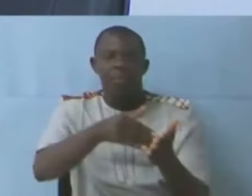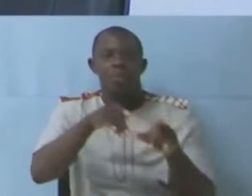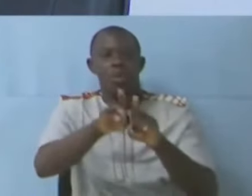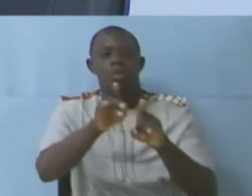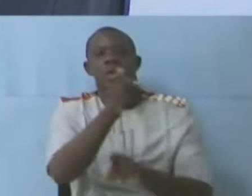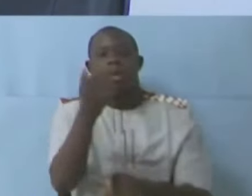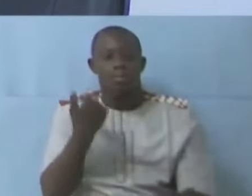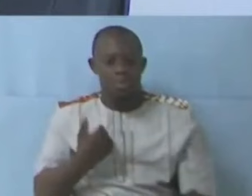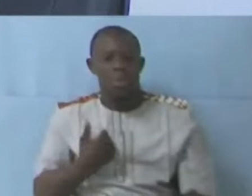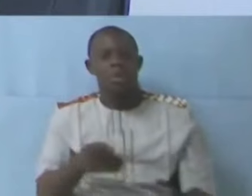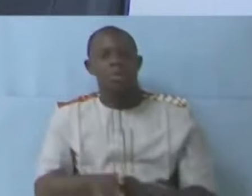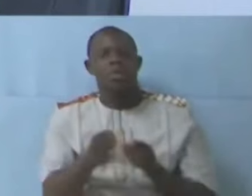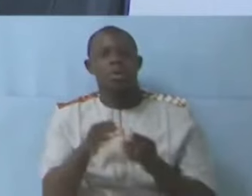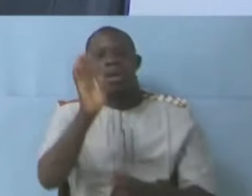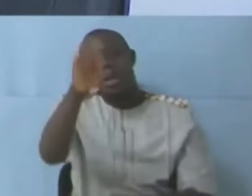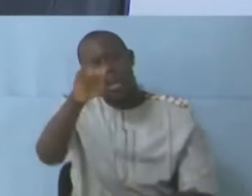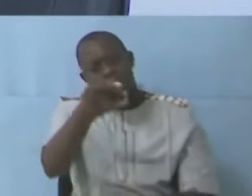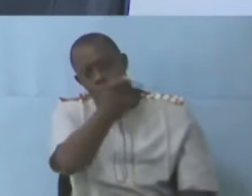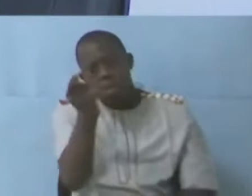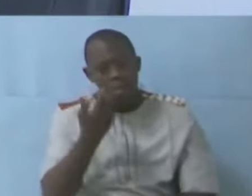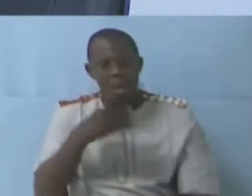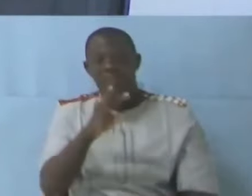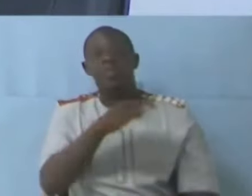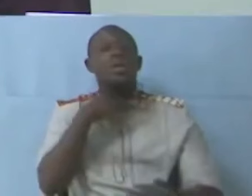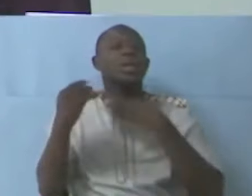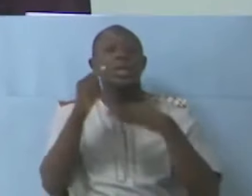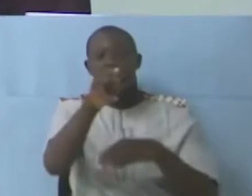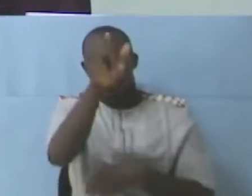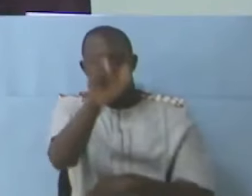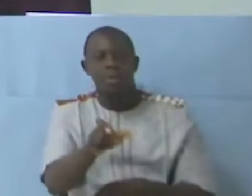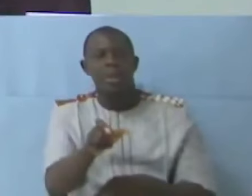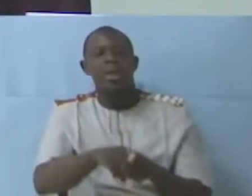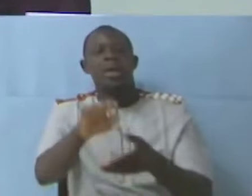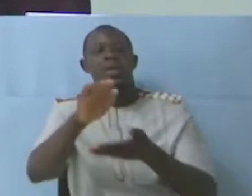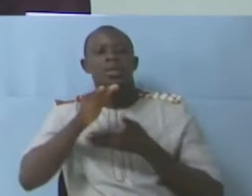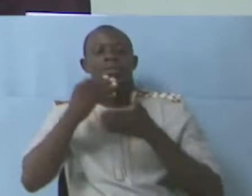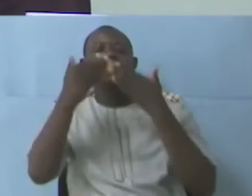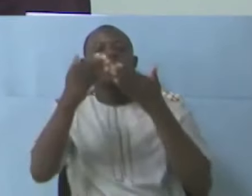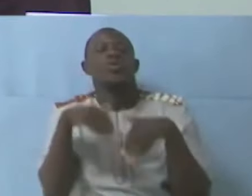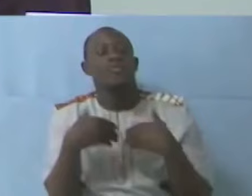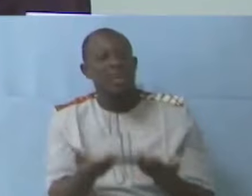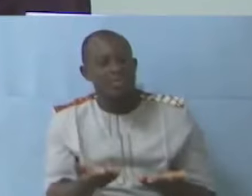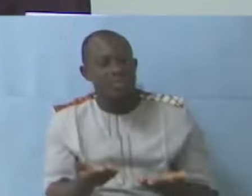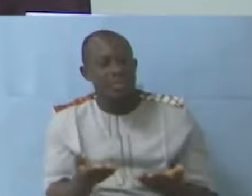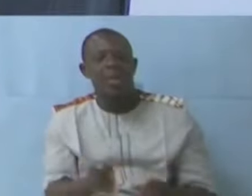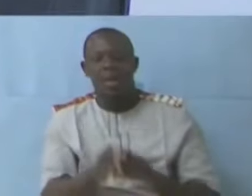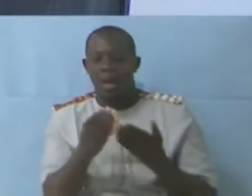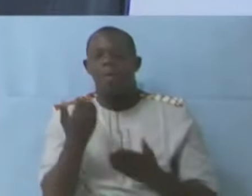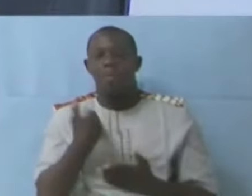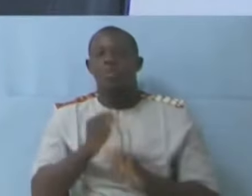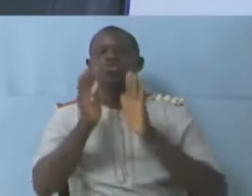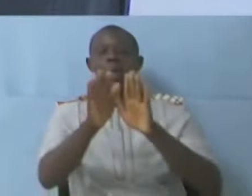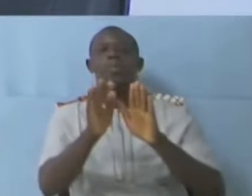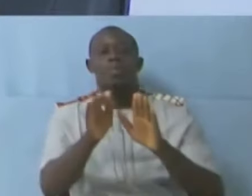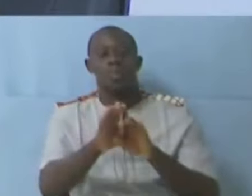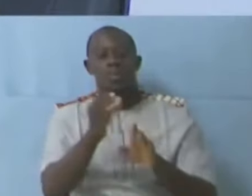jëlaté information. One of them rushed to them and told them, look, if you kill this guy, where will we receive information from? So sila stop di wax nit ñi dal